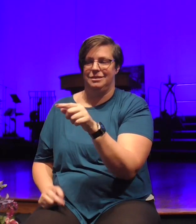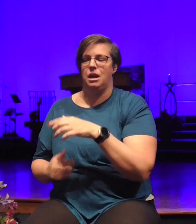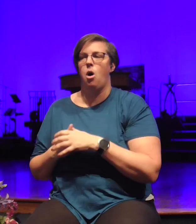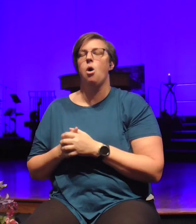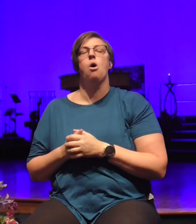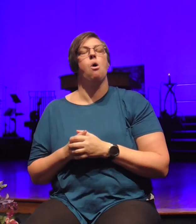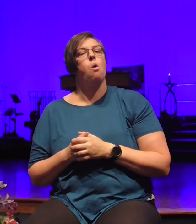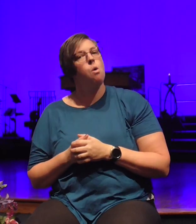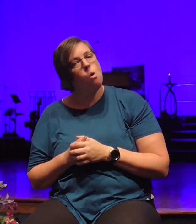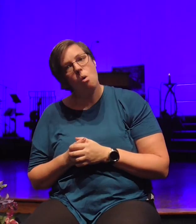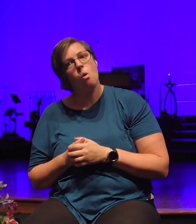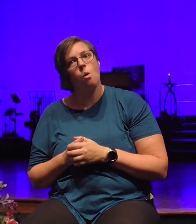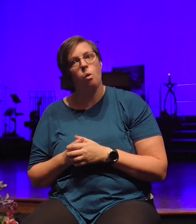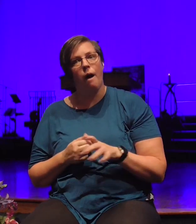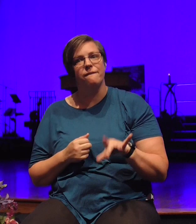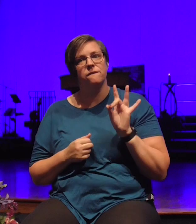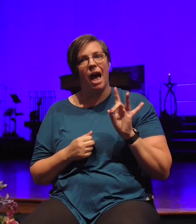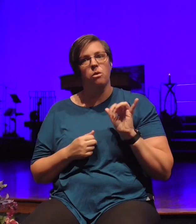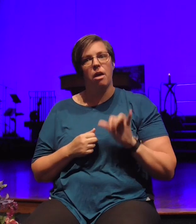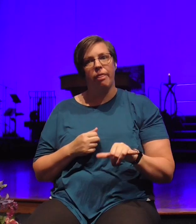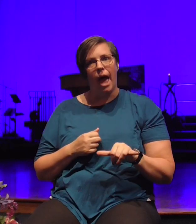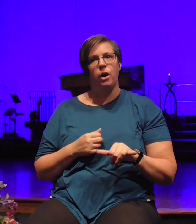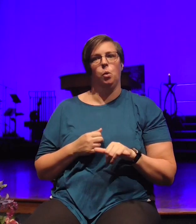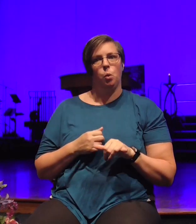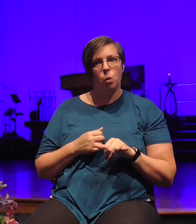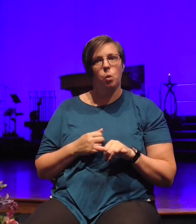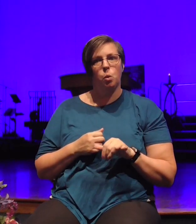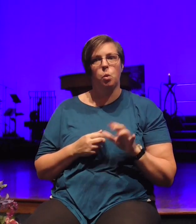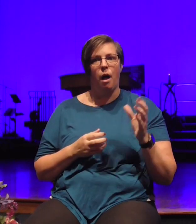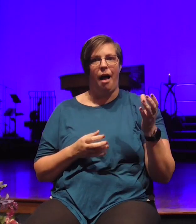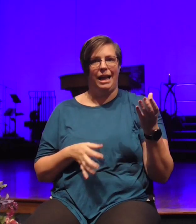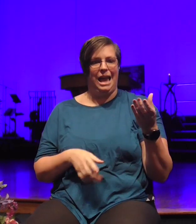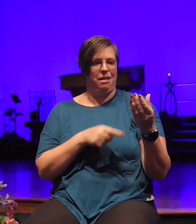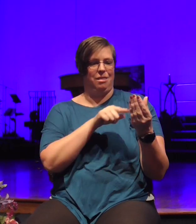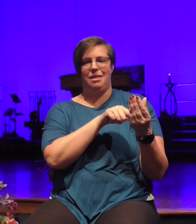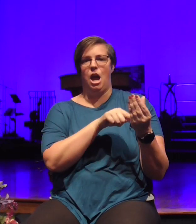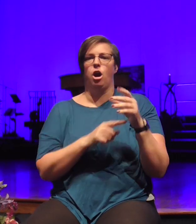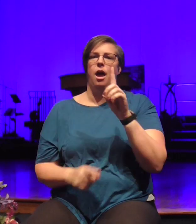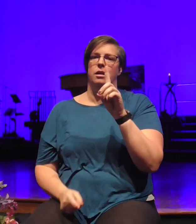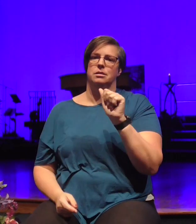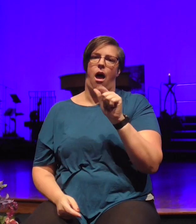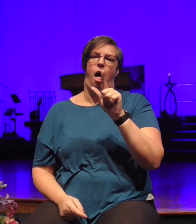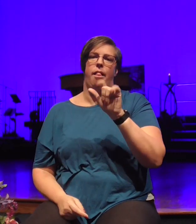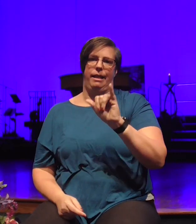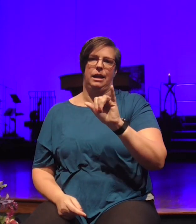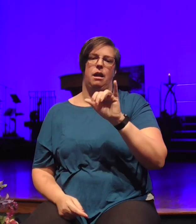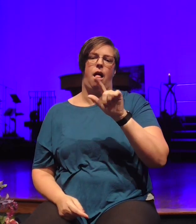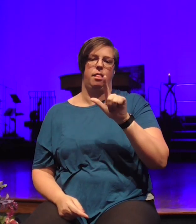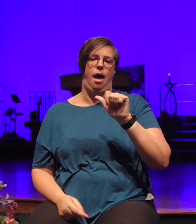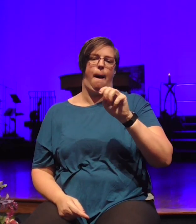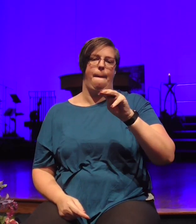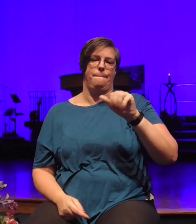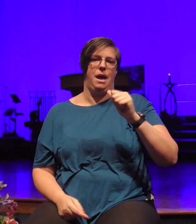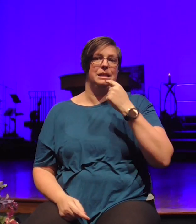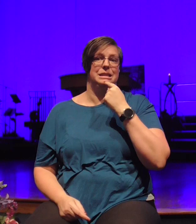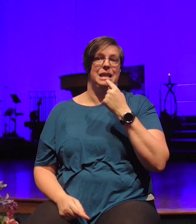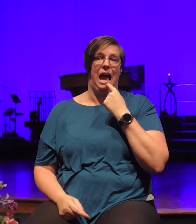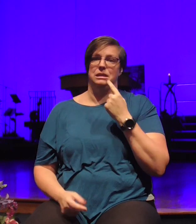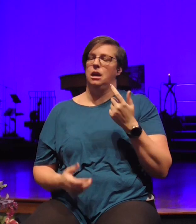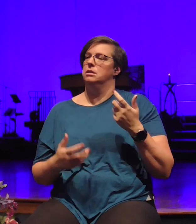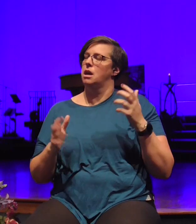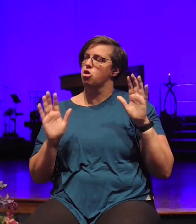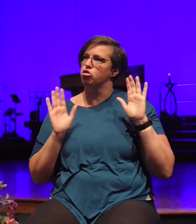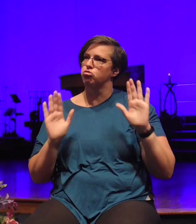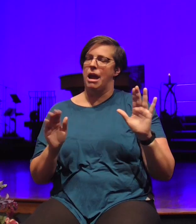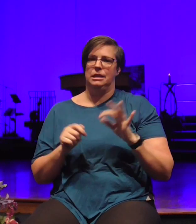Pema Chodron teaches and His Holiness the Dalai Lama says is one of the most powerful spiritual practices, gave me that